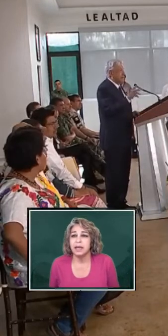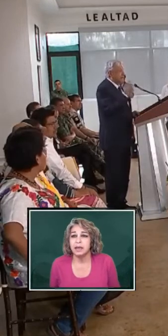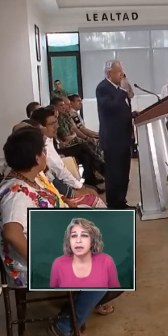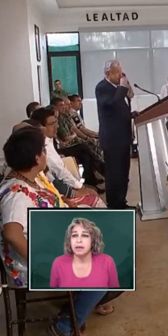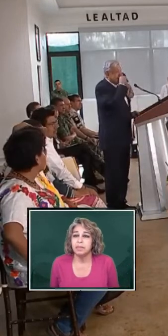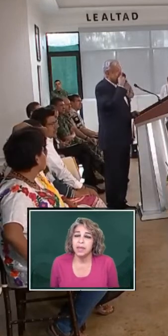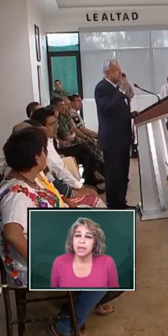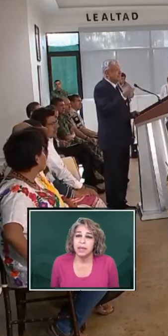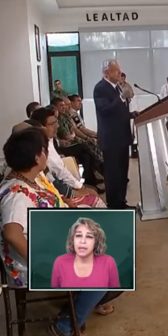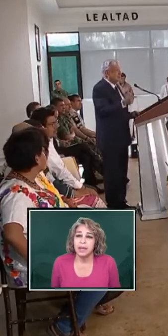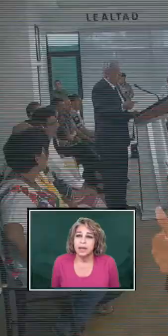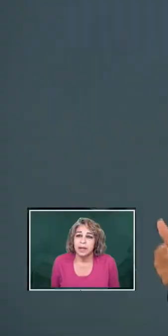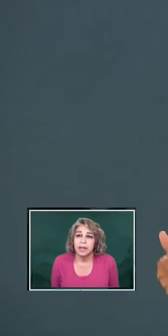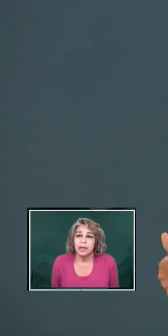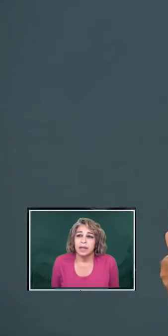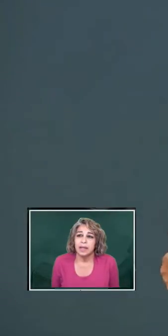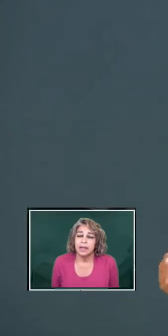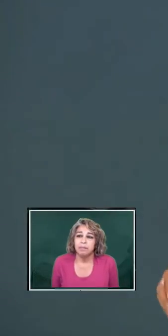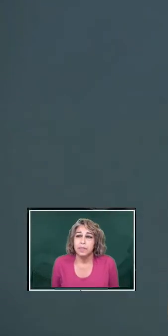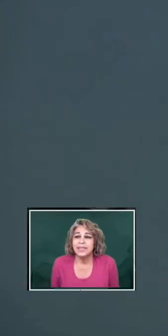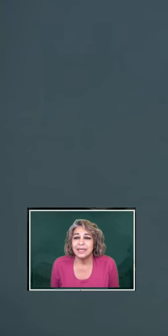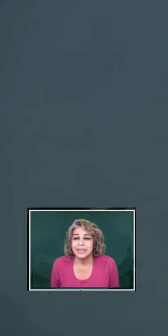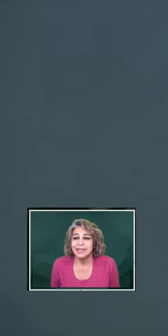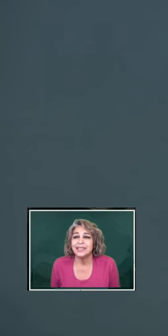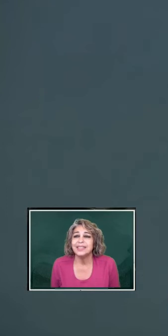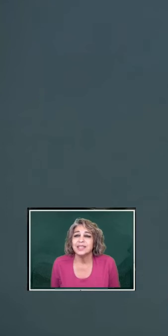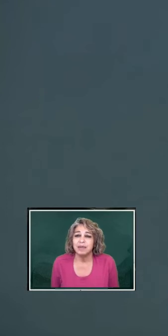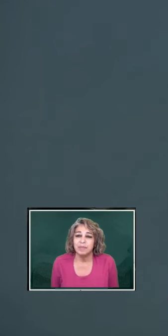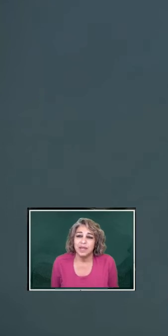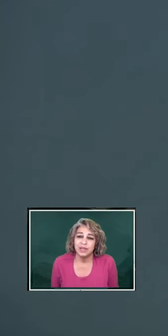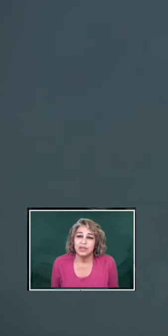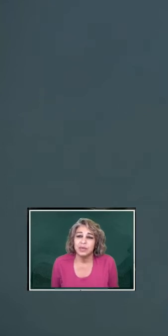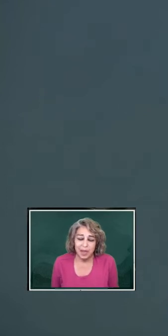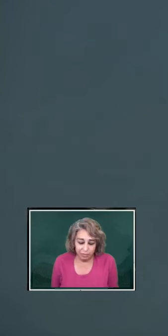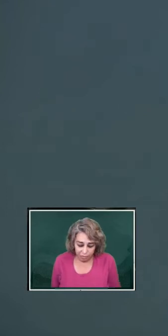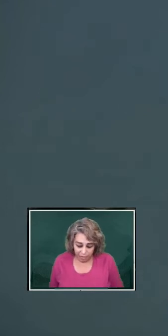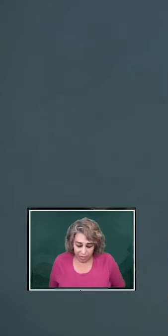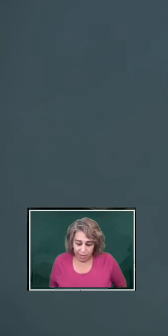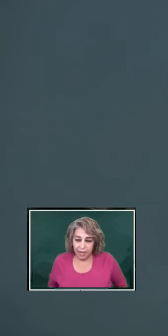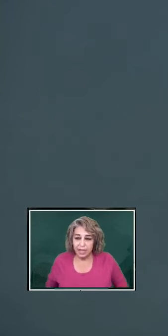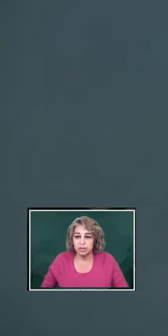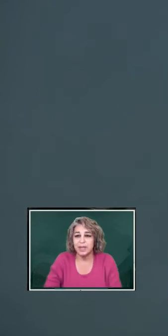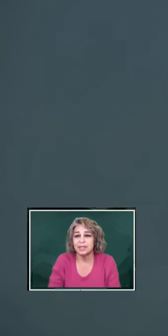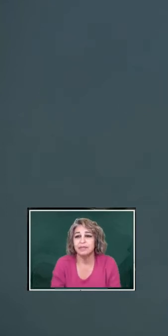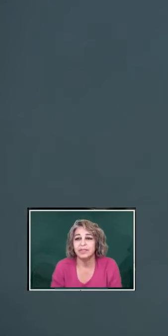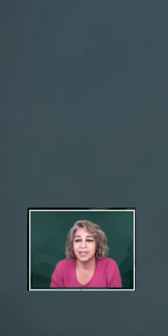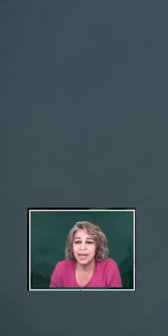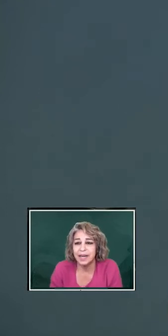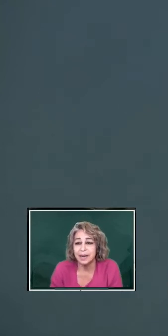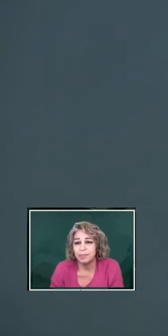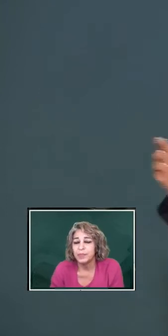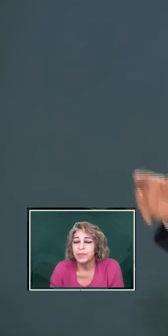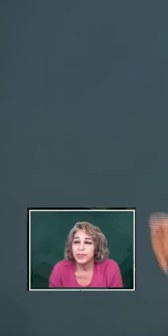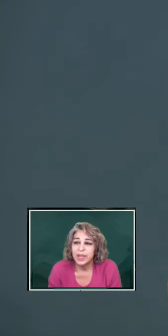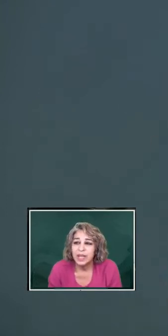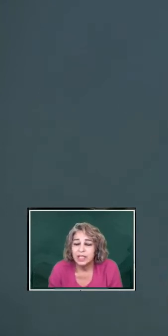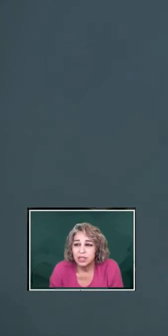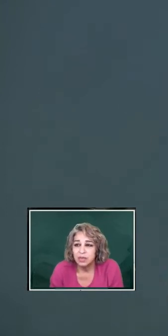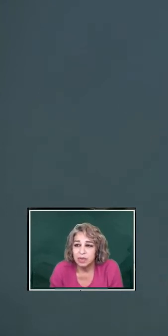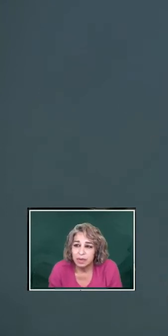not going to, uh, be like a business. It's just going to be to pay for the expense of setting it up.